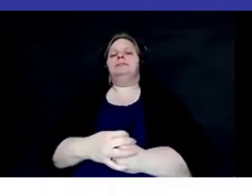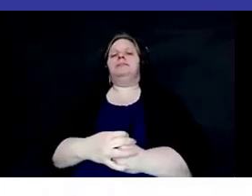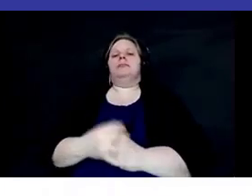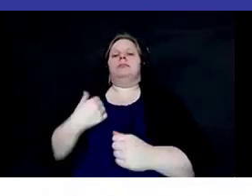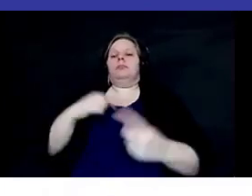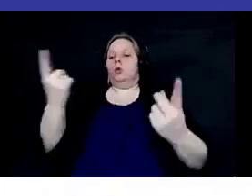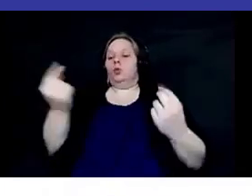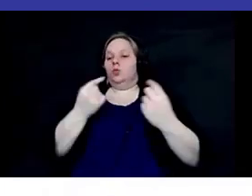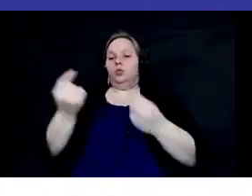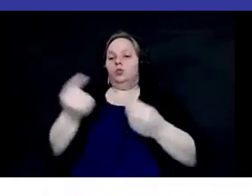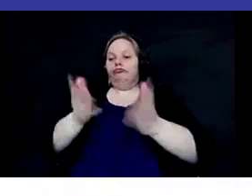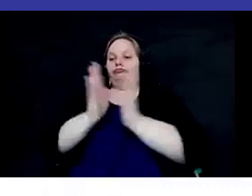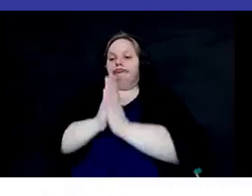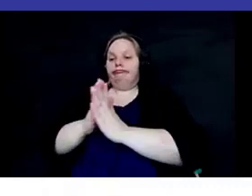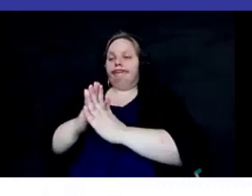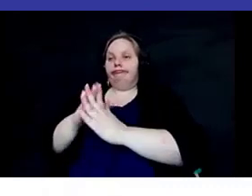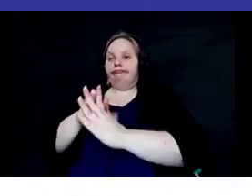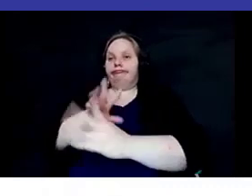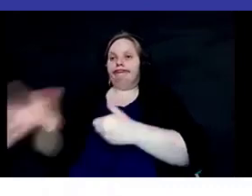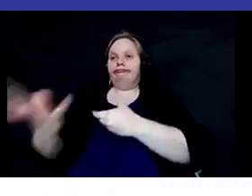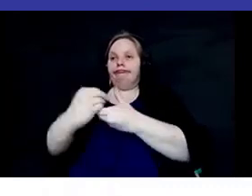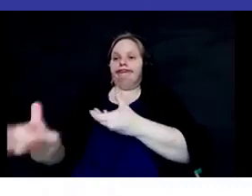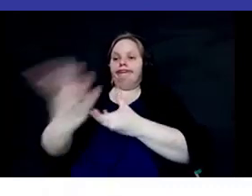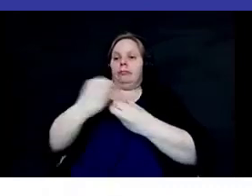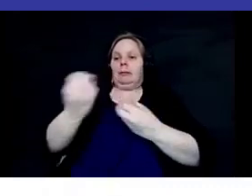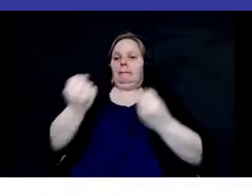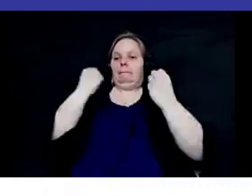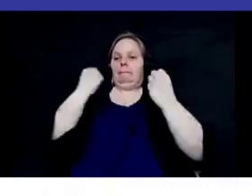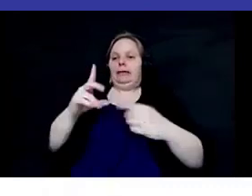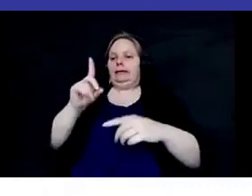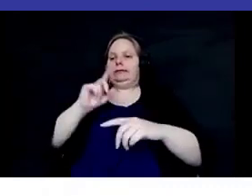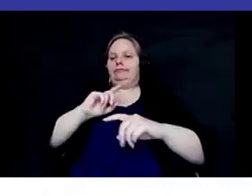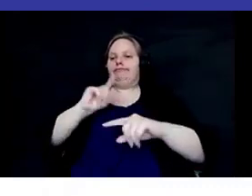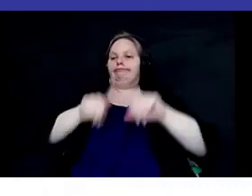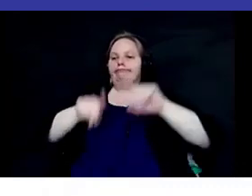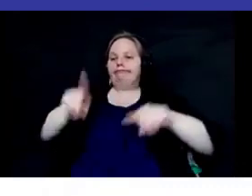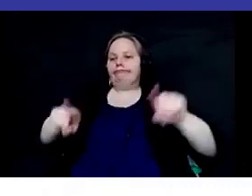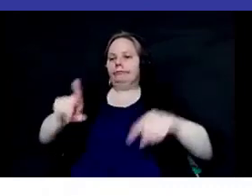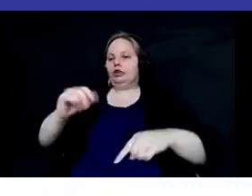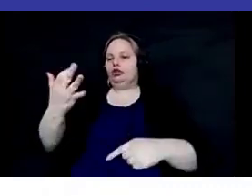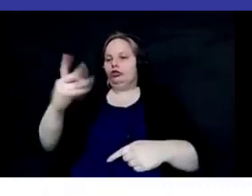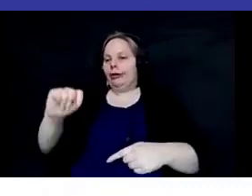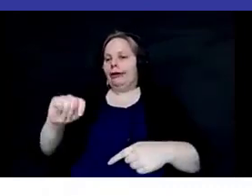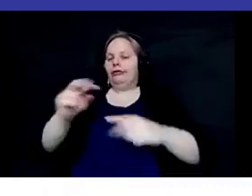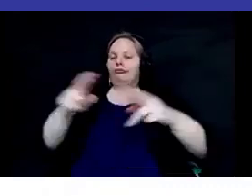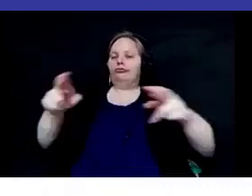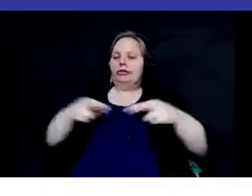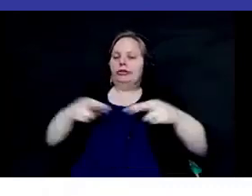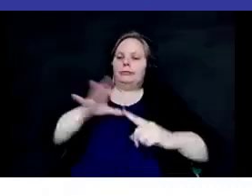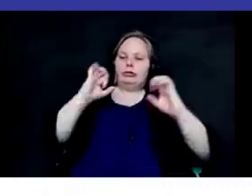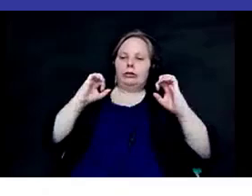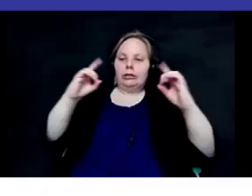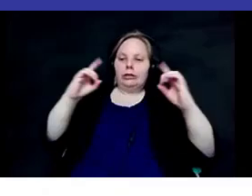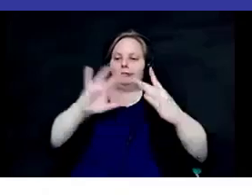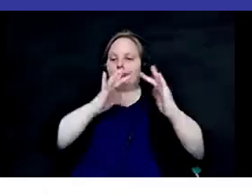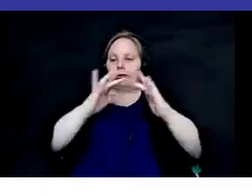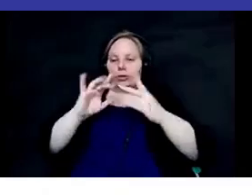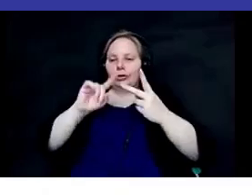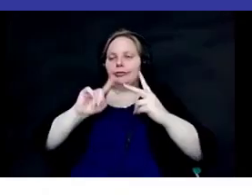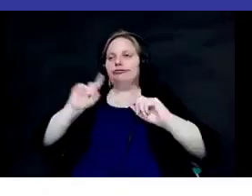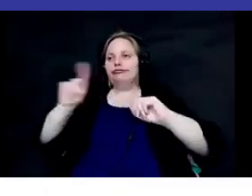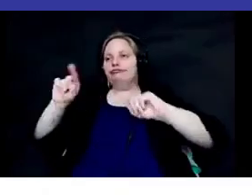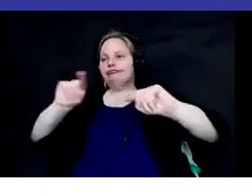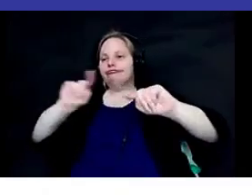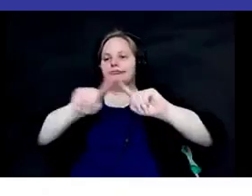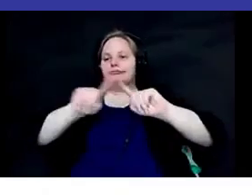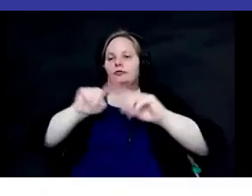of our discretionary grants at DPI, including the Regional Special Education Network, amongst others. We went to various conferences that you can